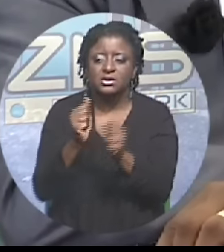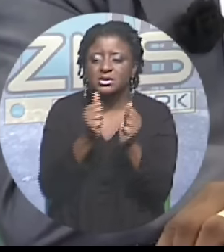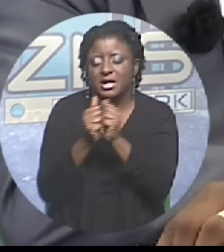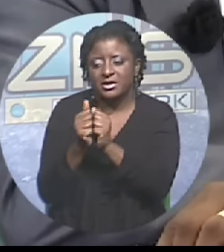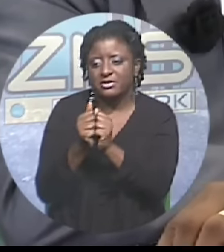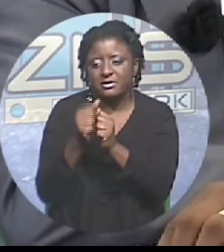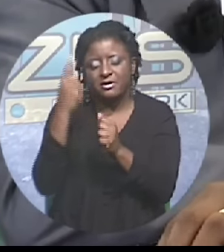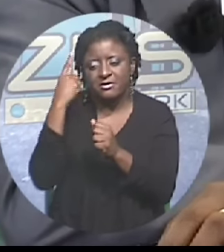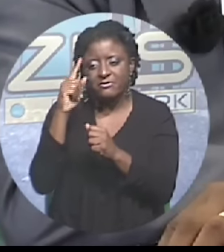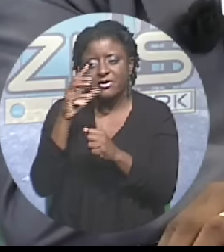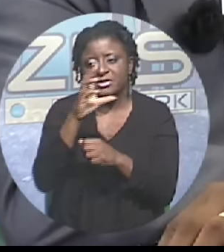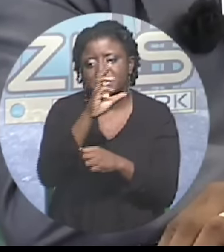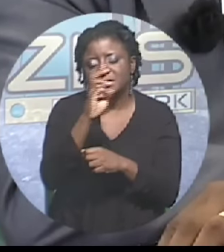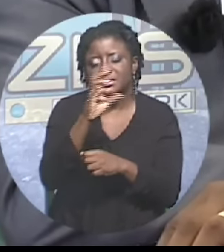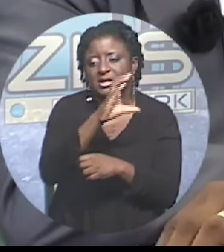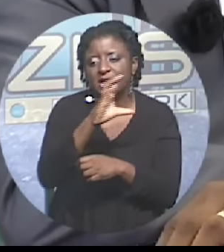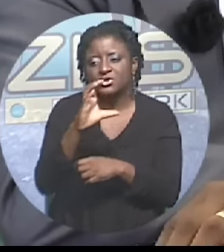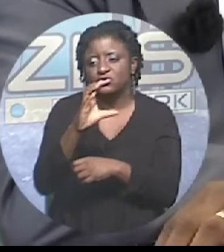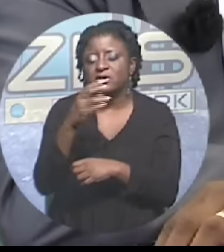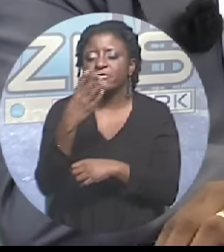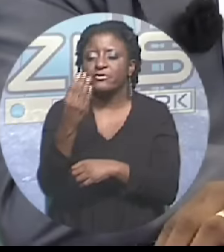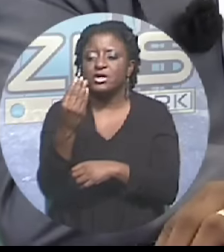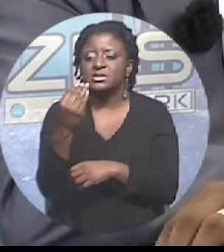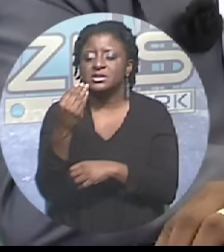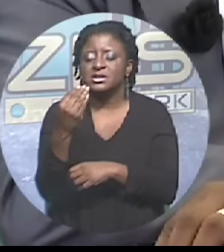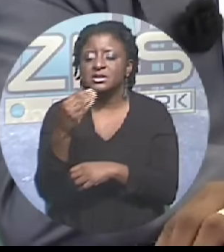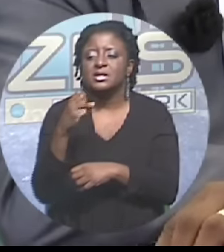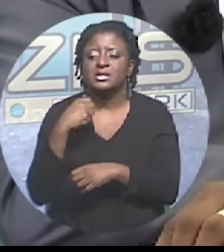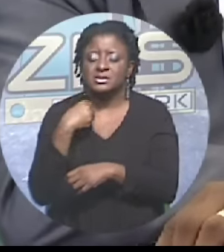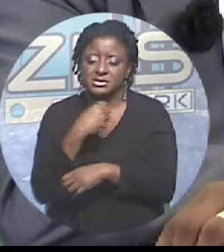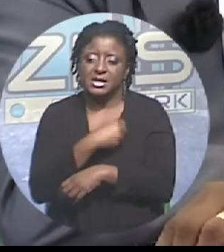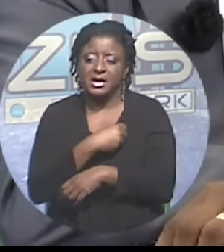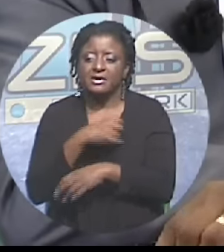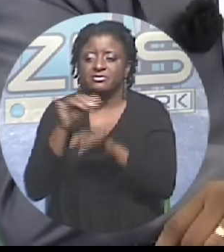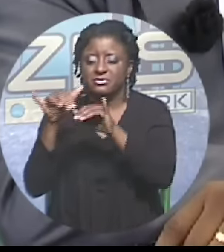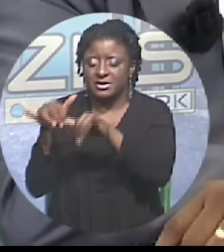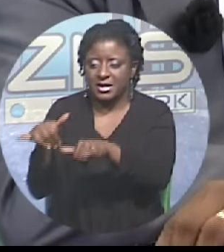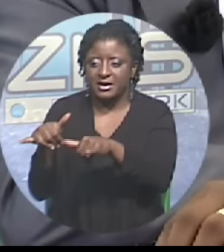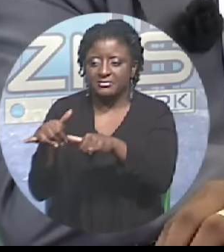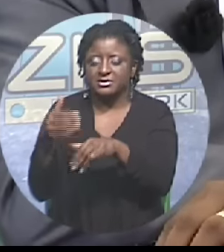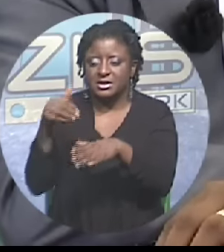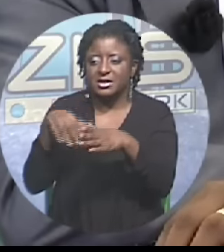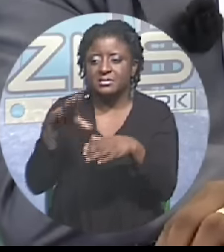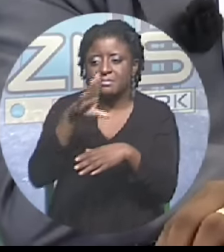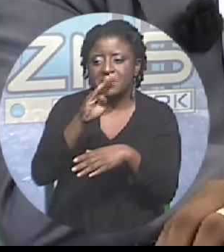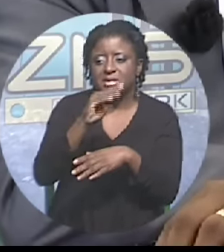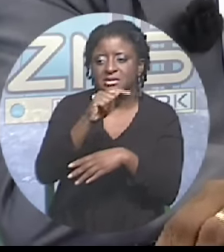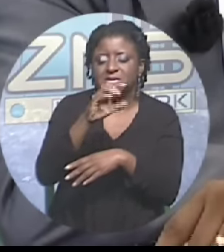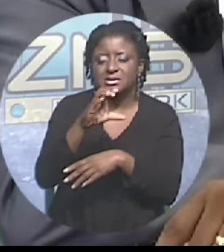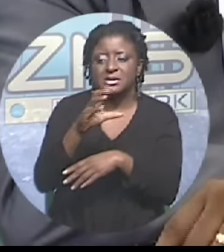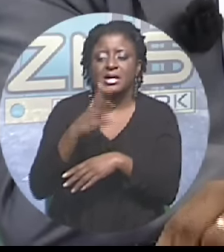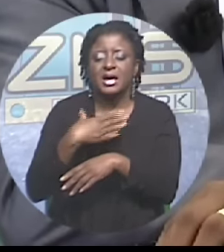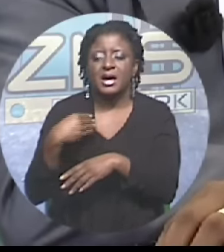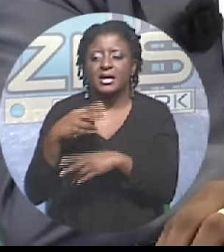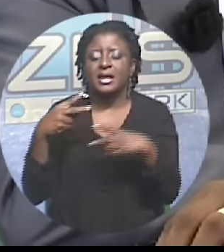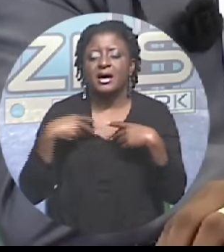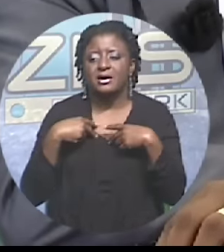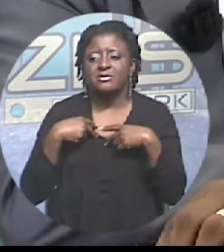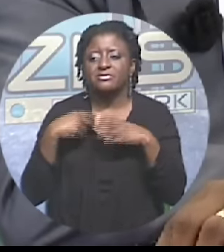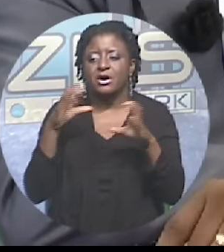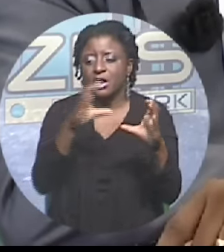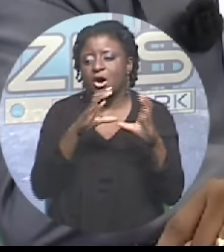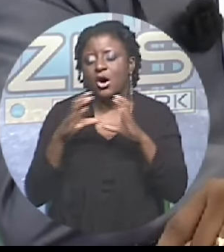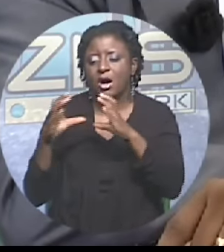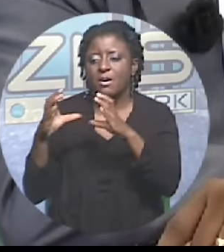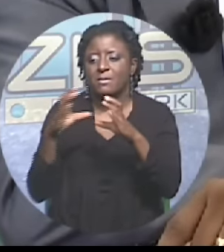614 other employees that are left at BTC, and that we would have a common enemy